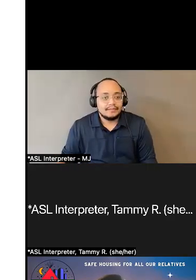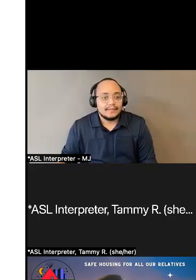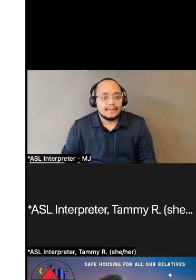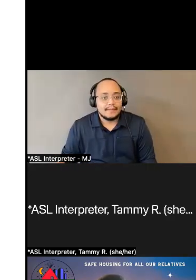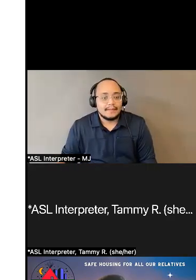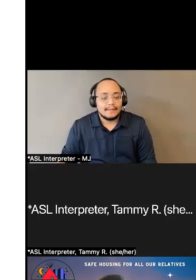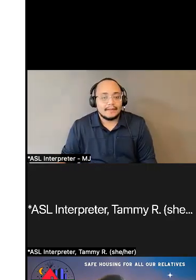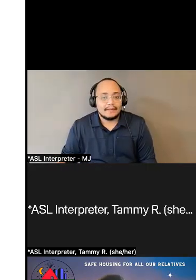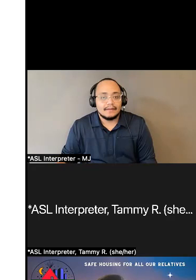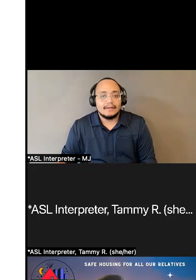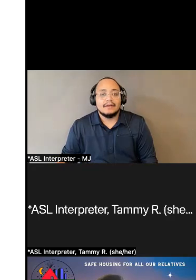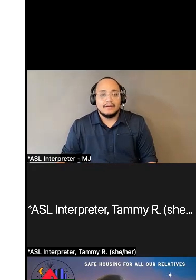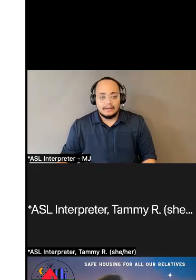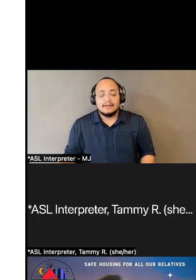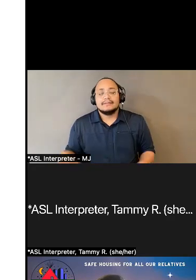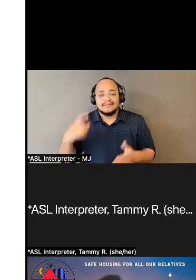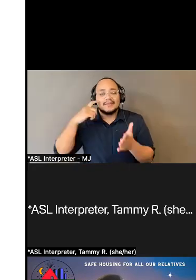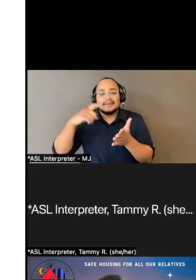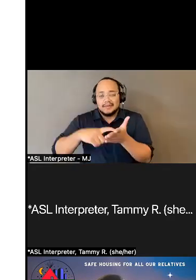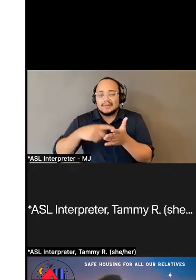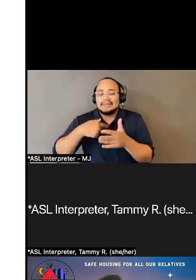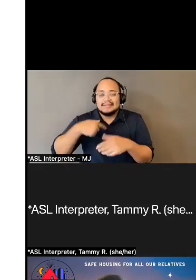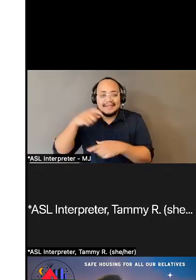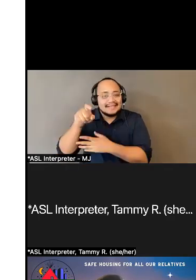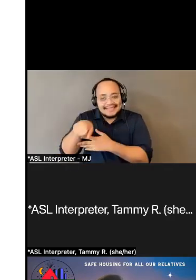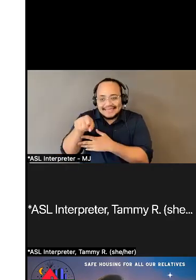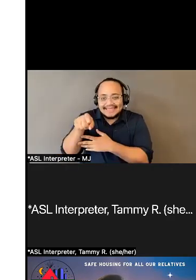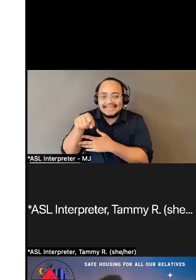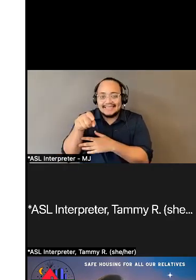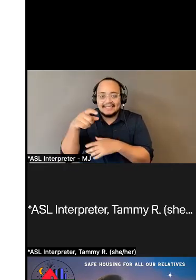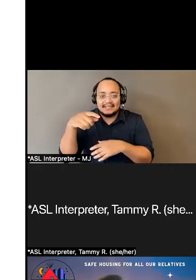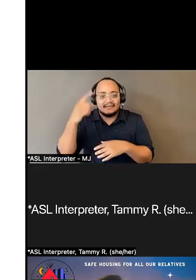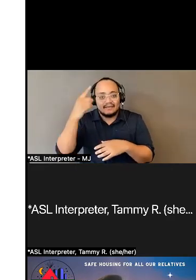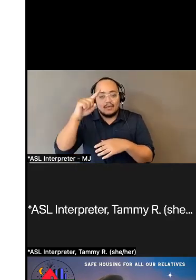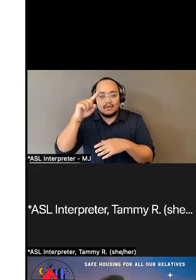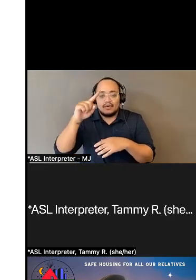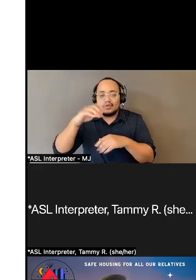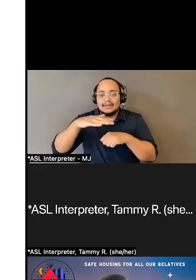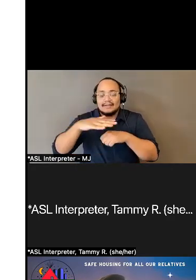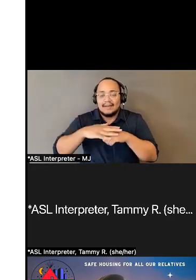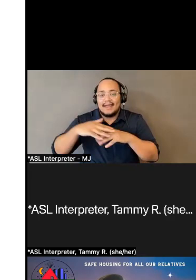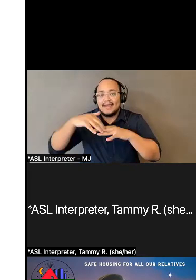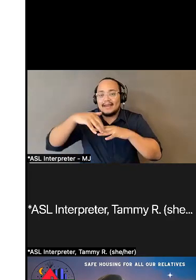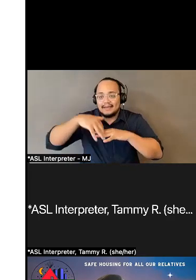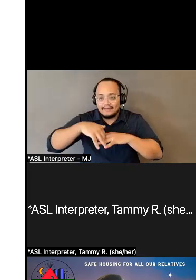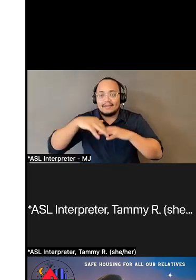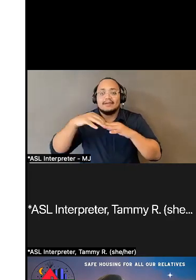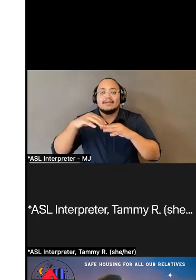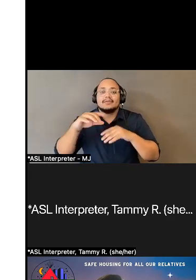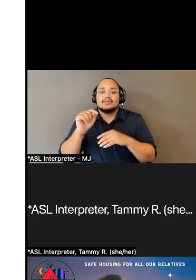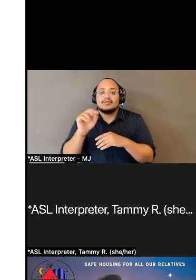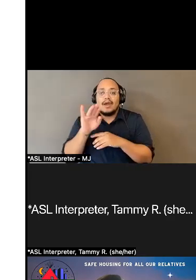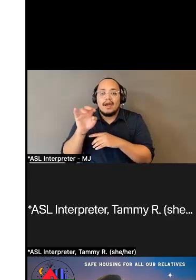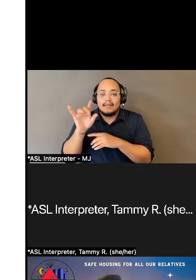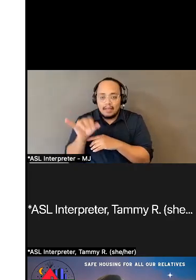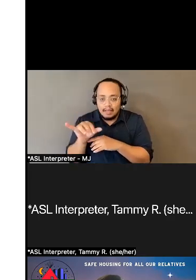for tribally run domestic violence shelters was really at the top of what everyone was discussing. Sharing that there were not enough people